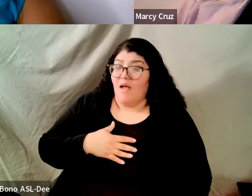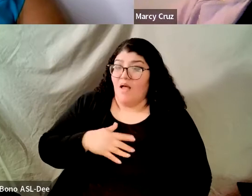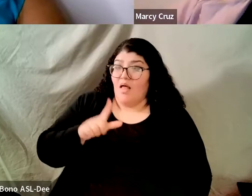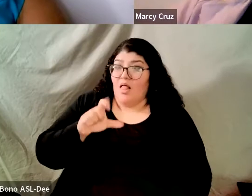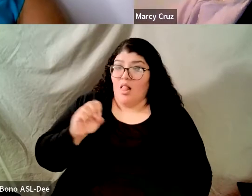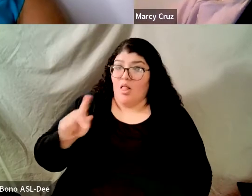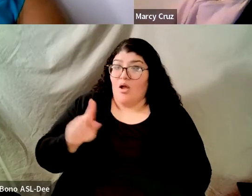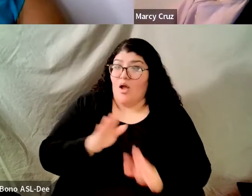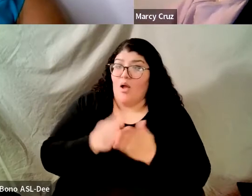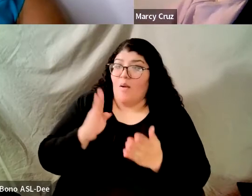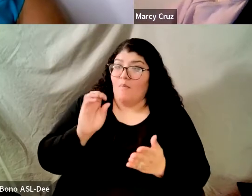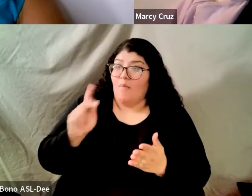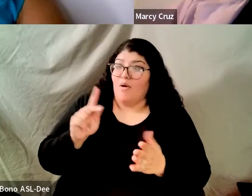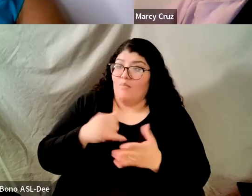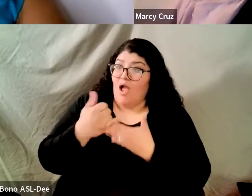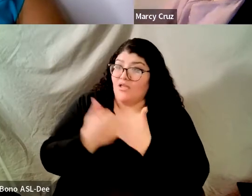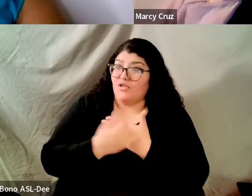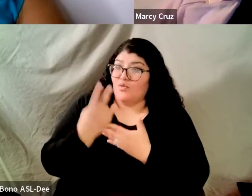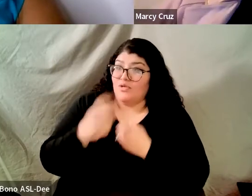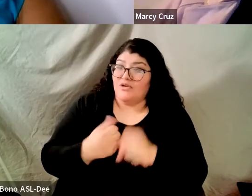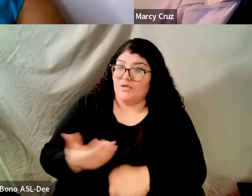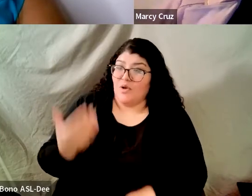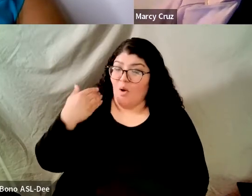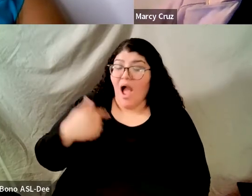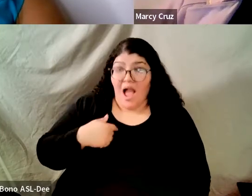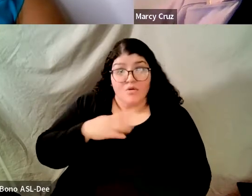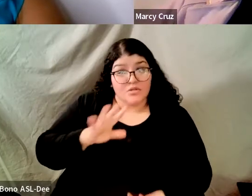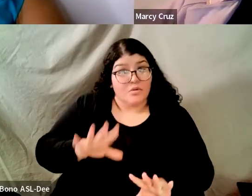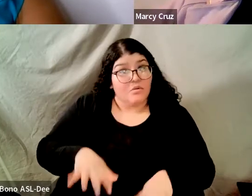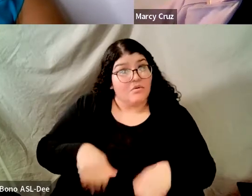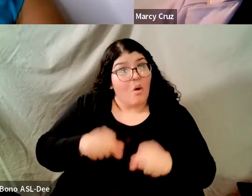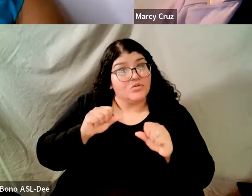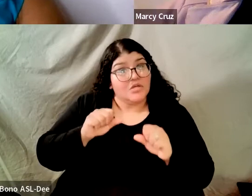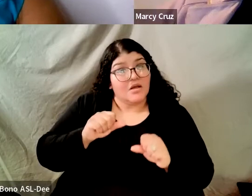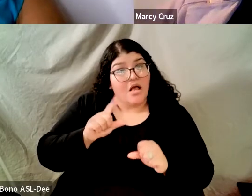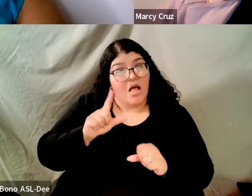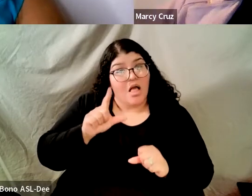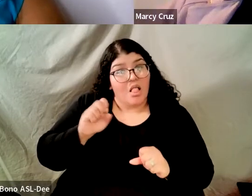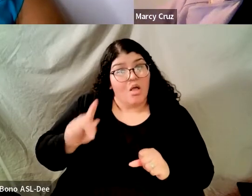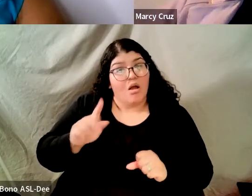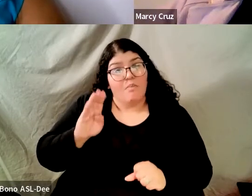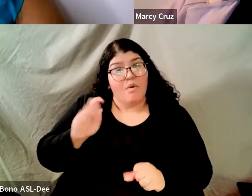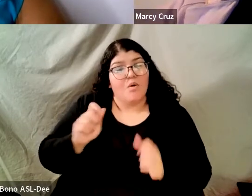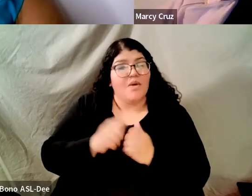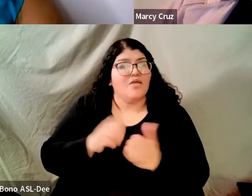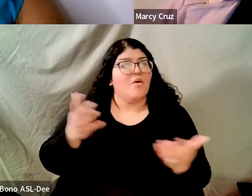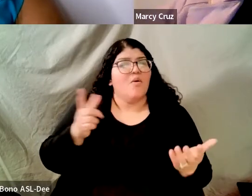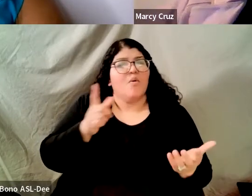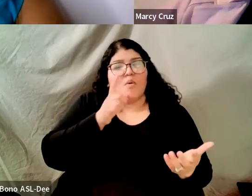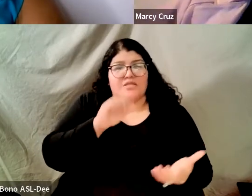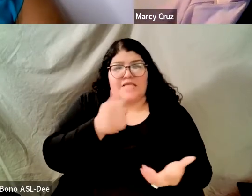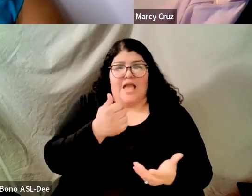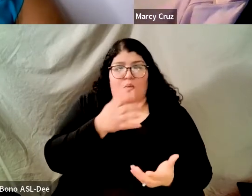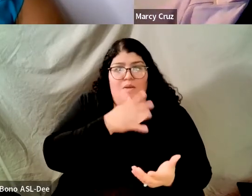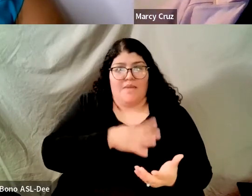did about 2 years ago, where I was doing lookbooks with about 10 women who were all above a